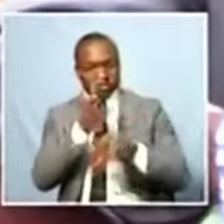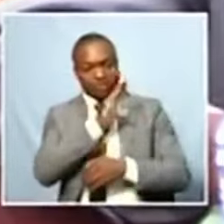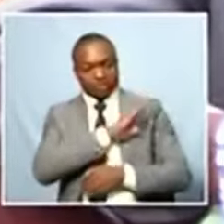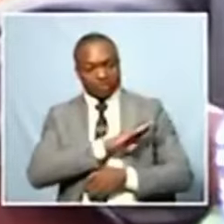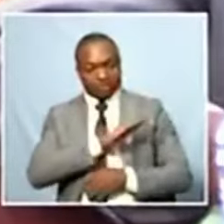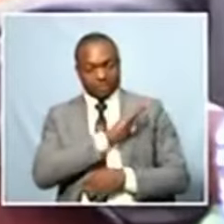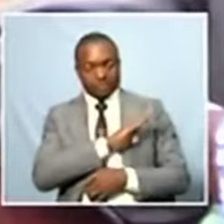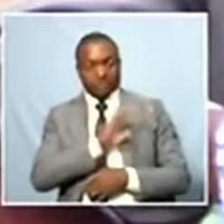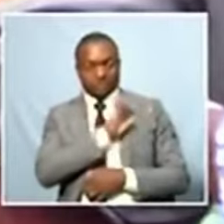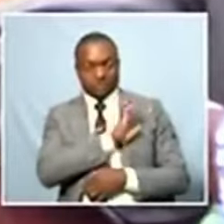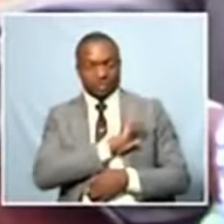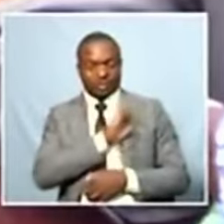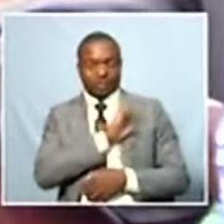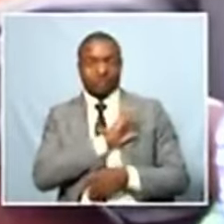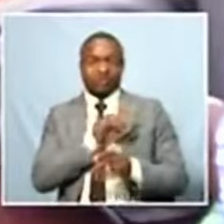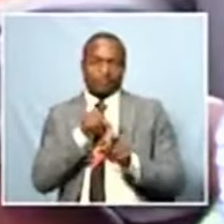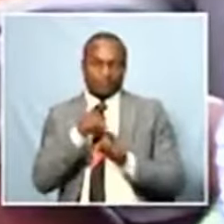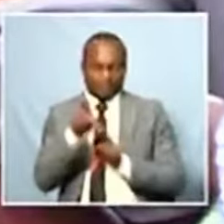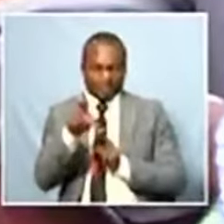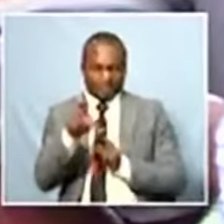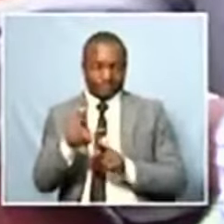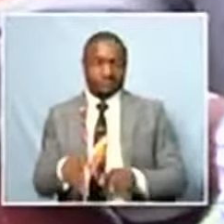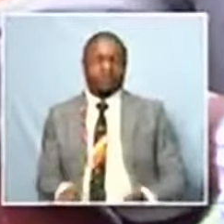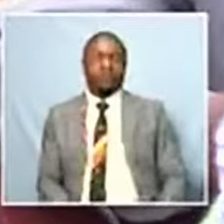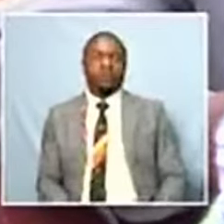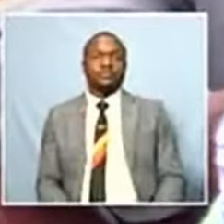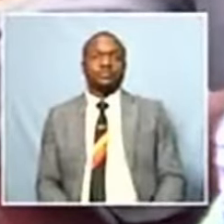ethics across the profession.